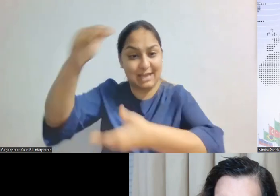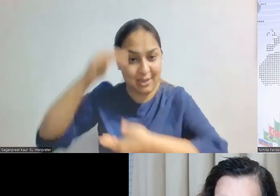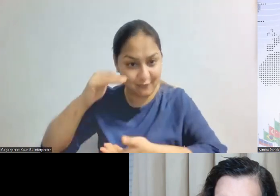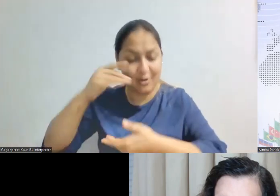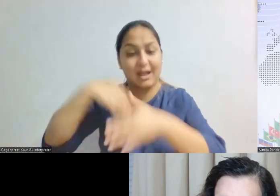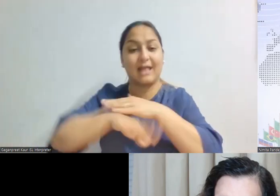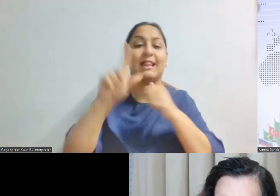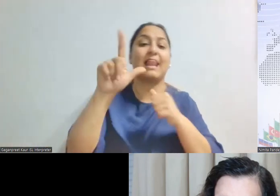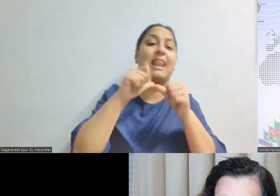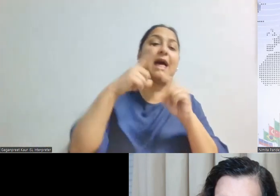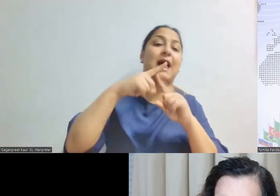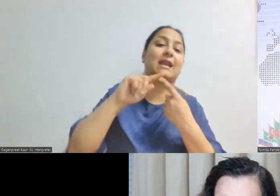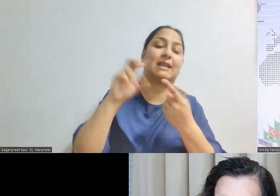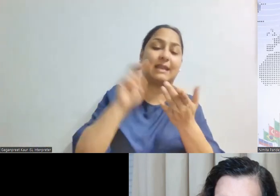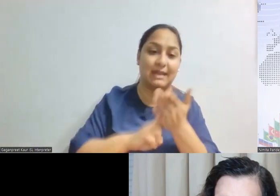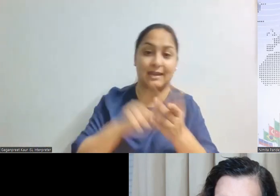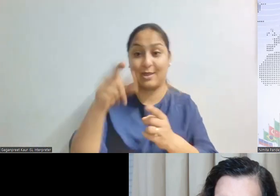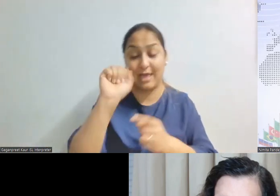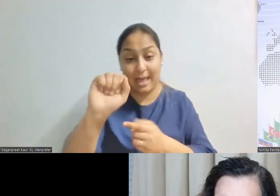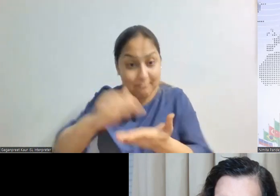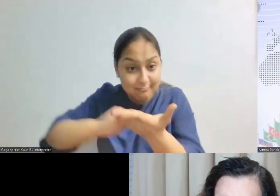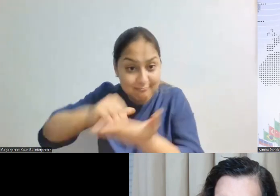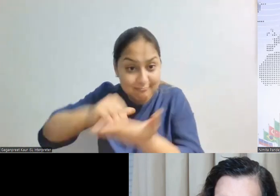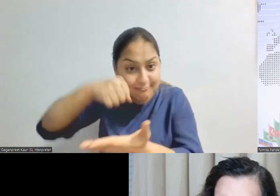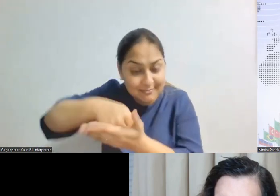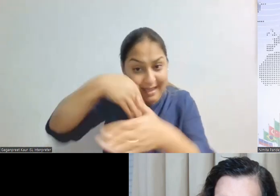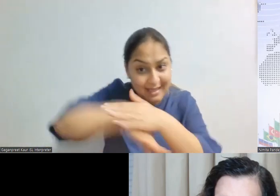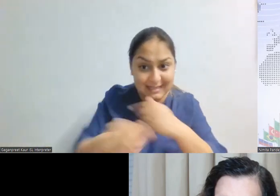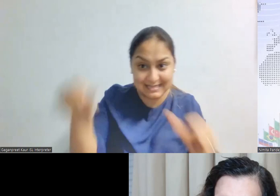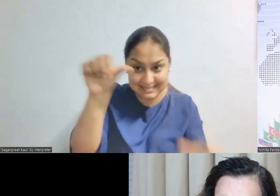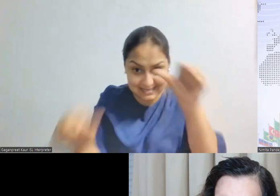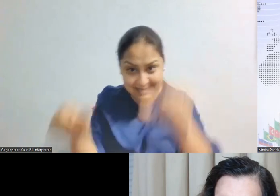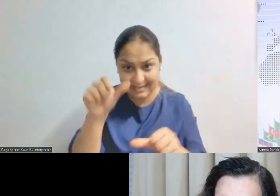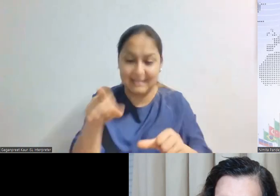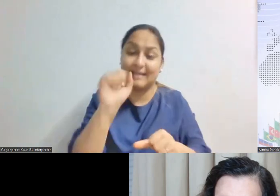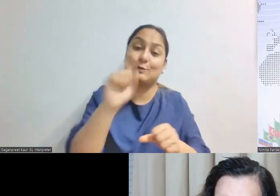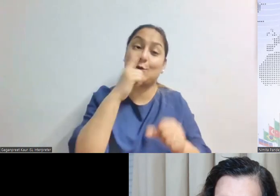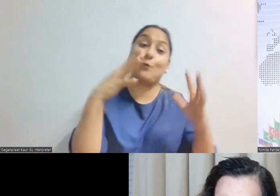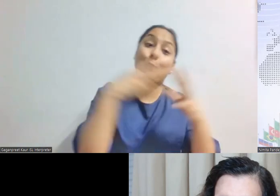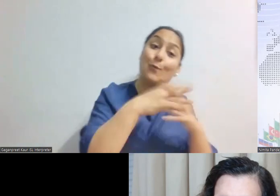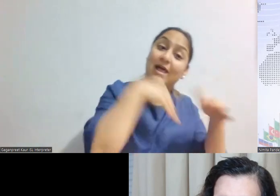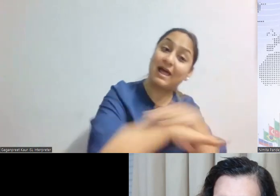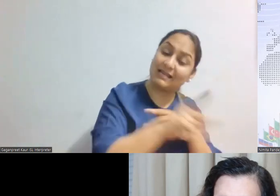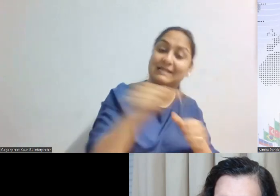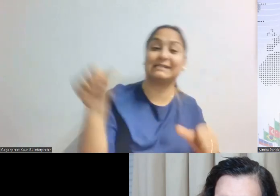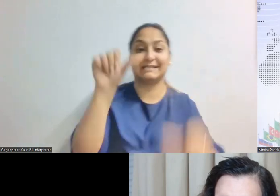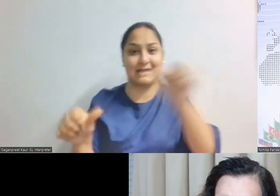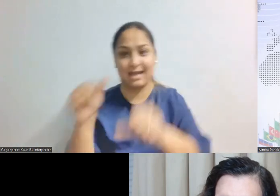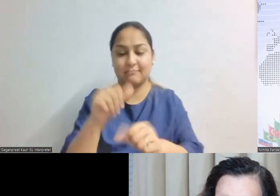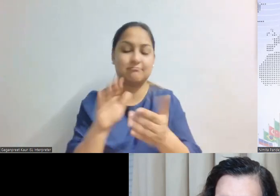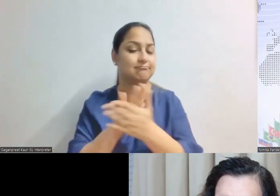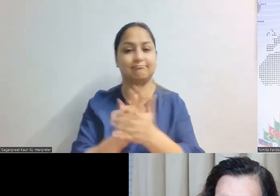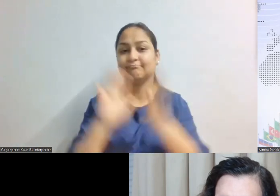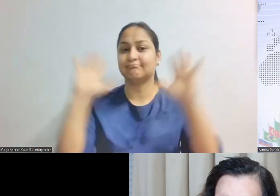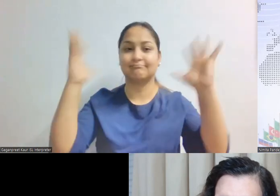America. Her groundbreaking work in science and for women in science has been recognized on